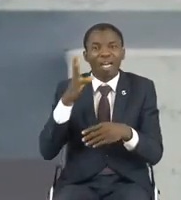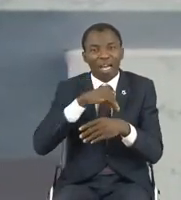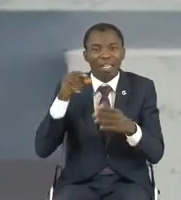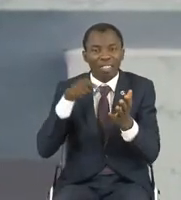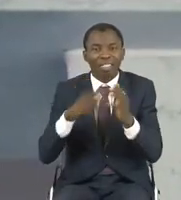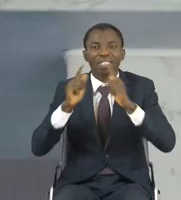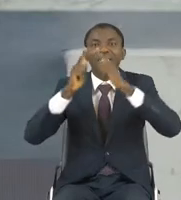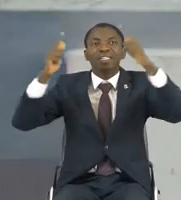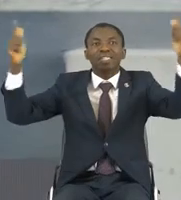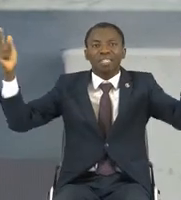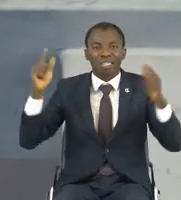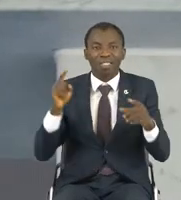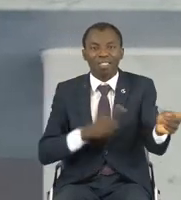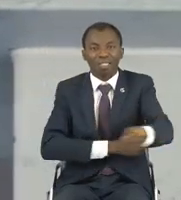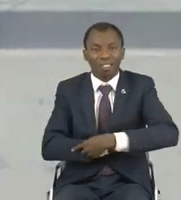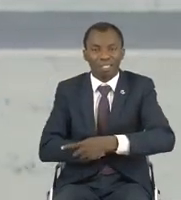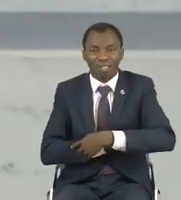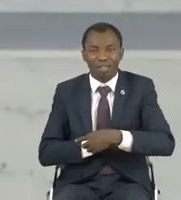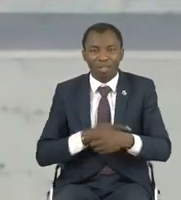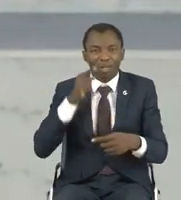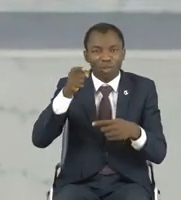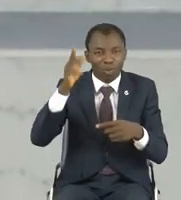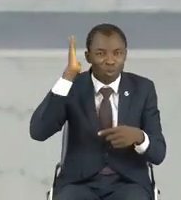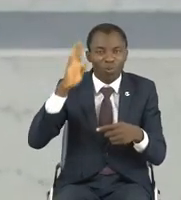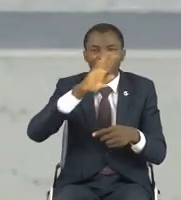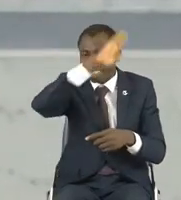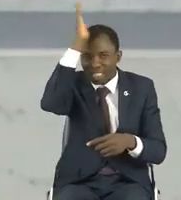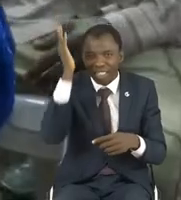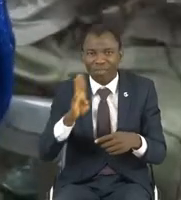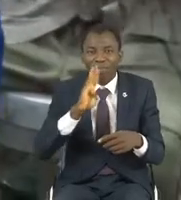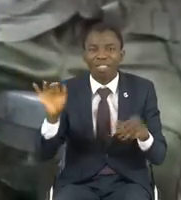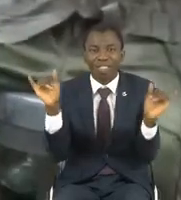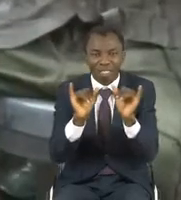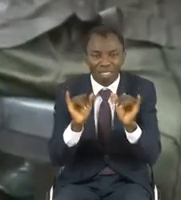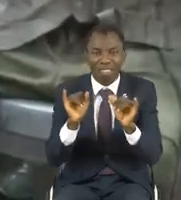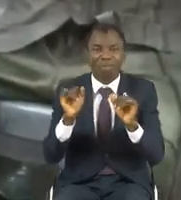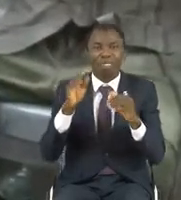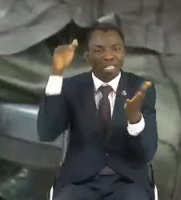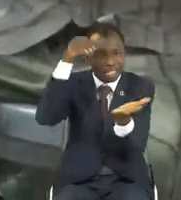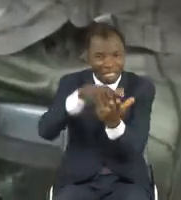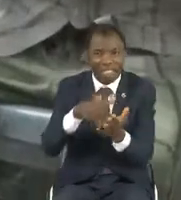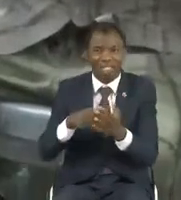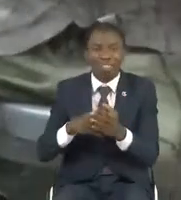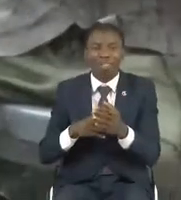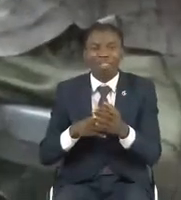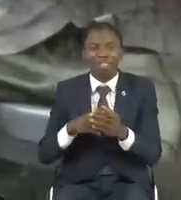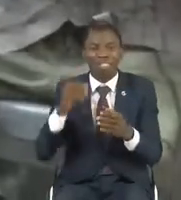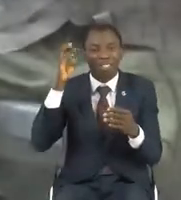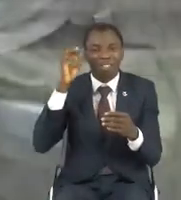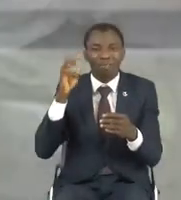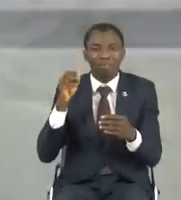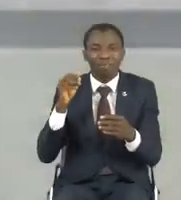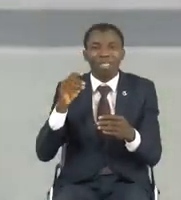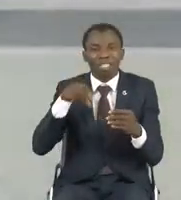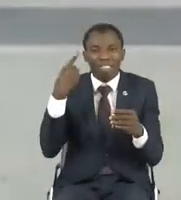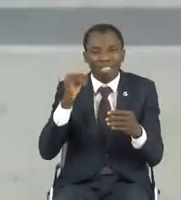supernatural day, you'll never be the same again. You see why he